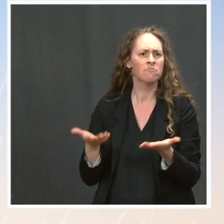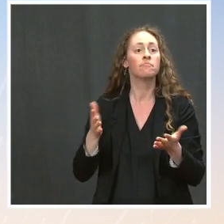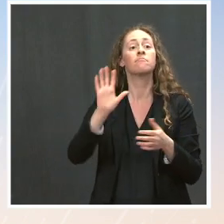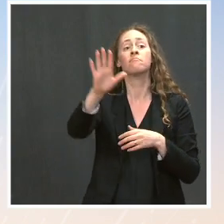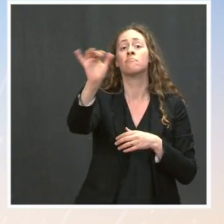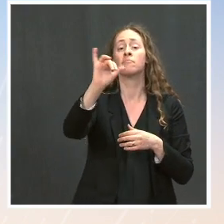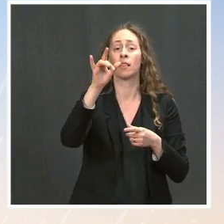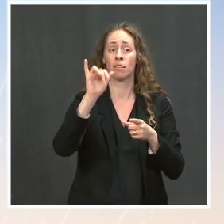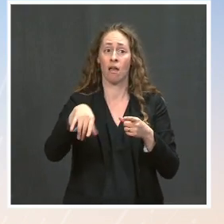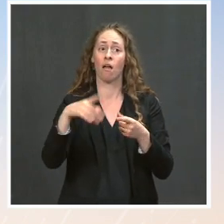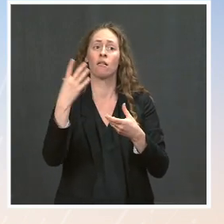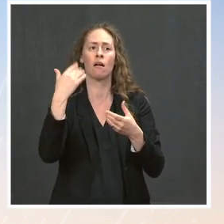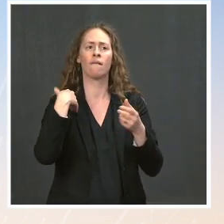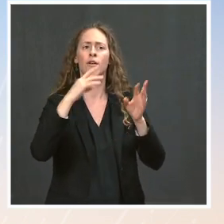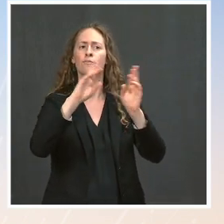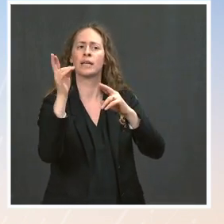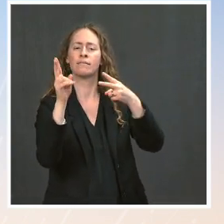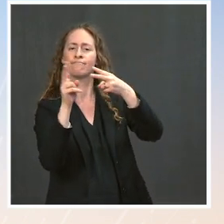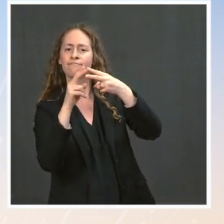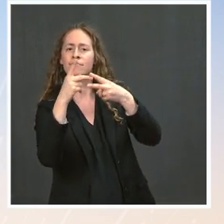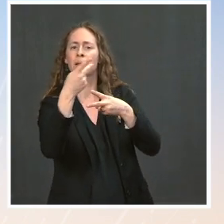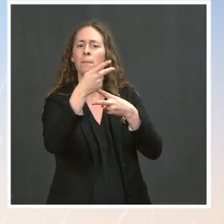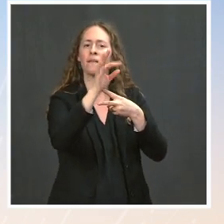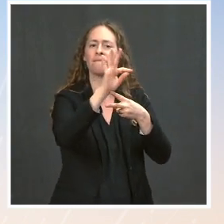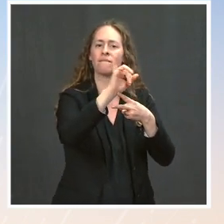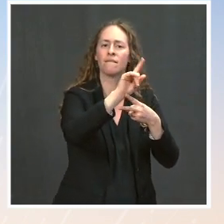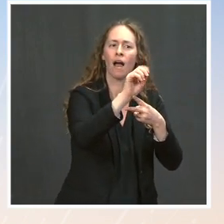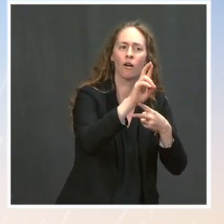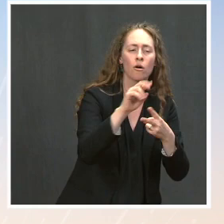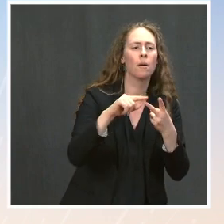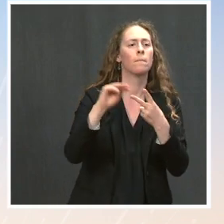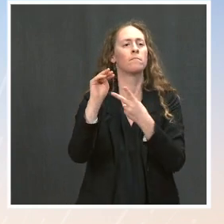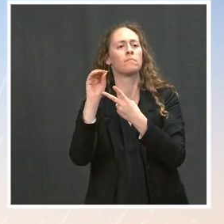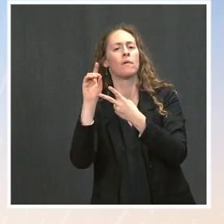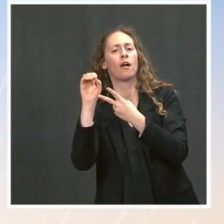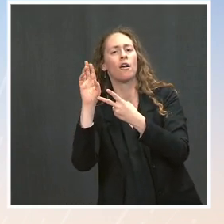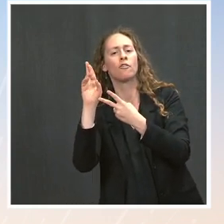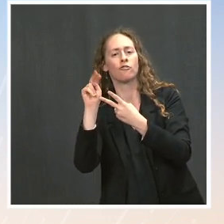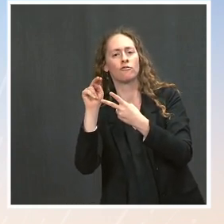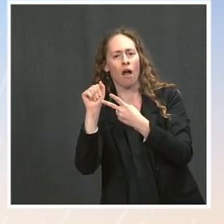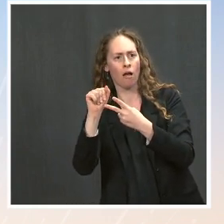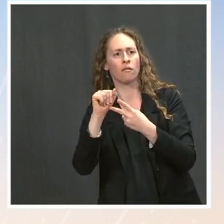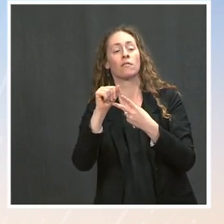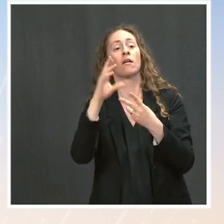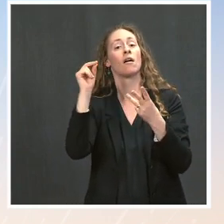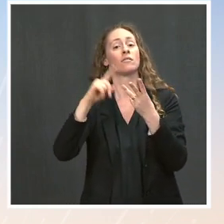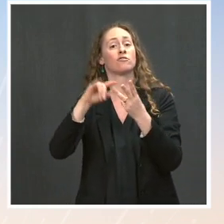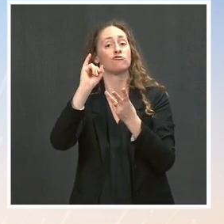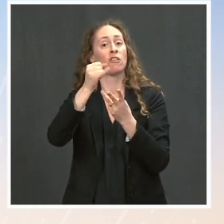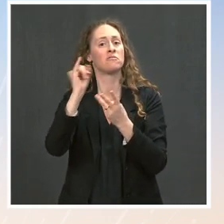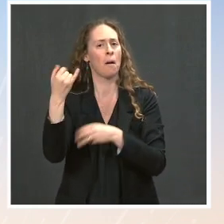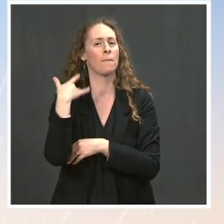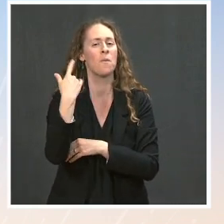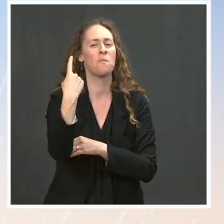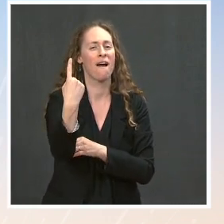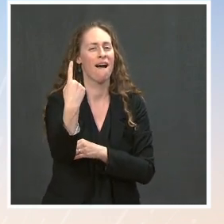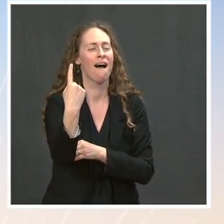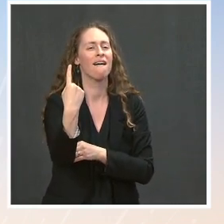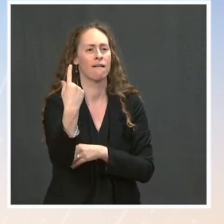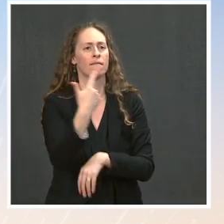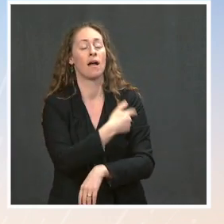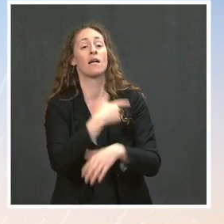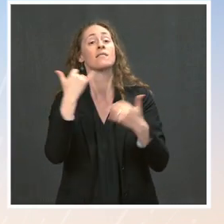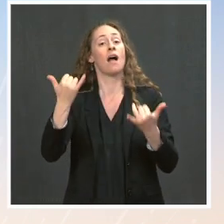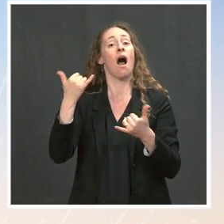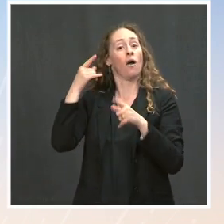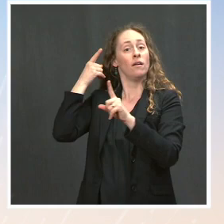and one-dose vaccine, and given AstraZeneca is not authorized for use in the United States, we do not need to use AstraZeneca in our fight